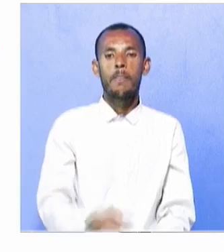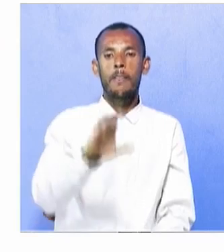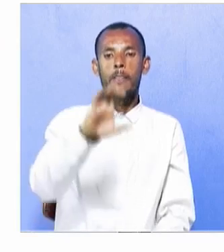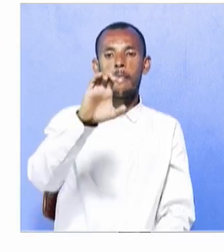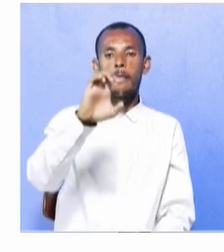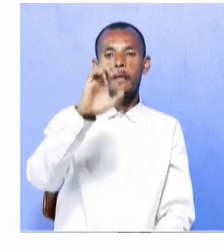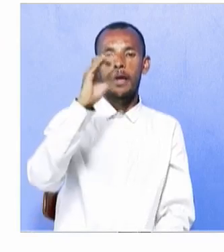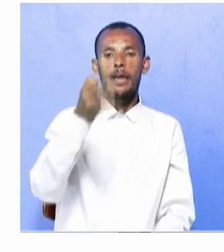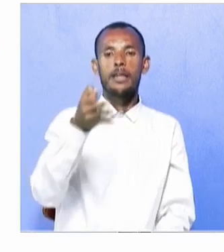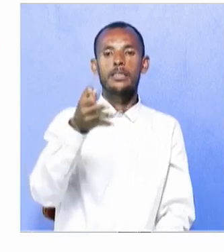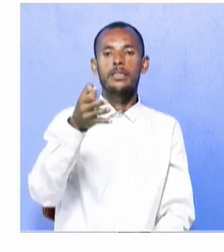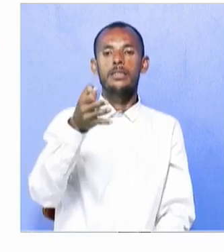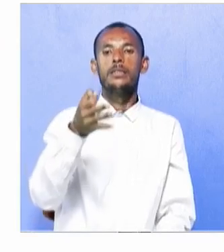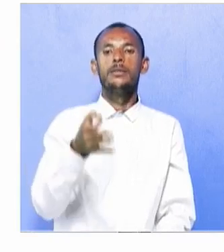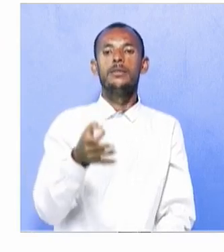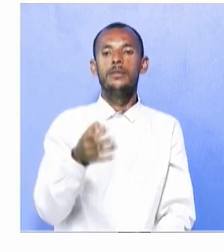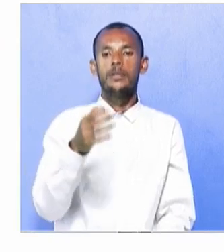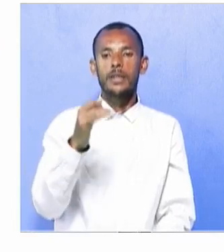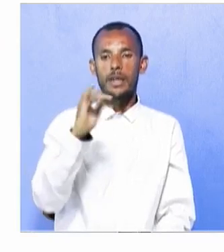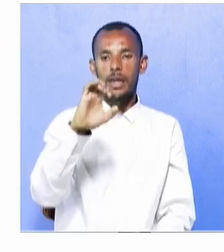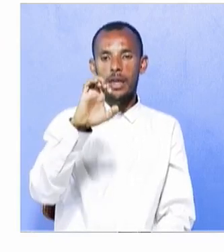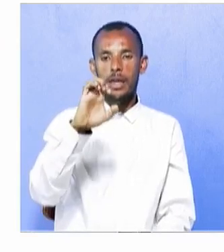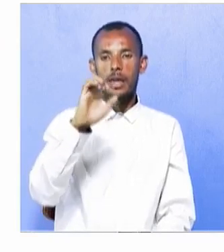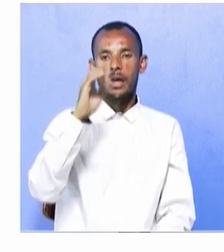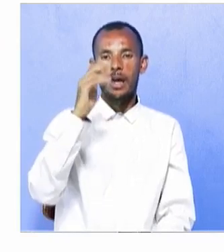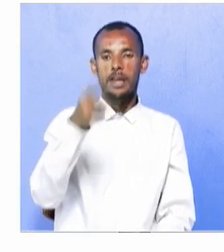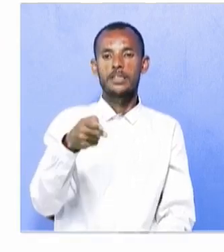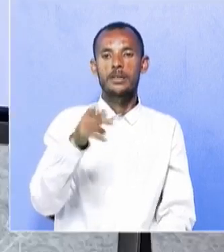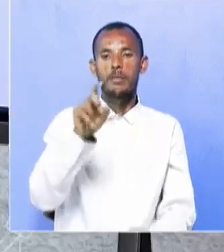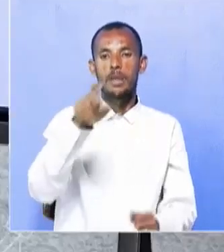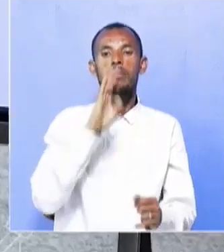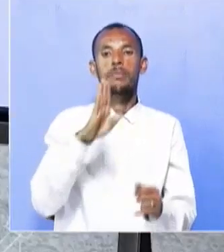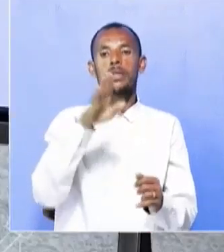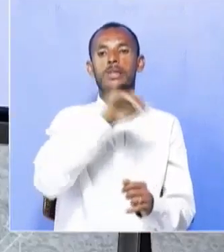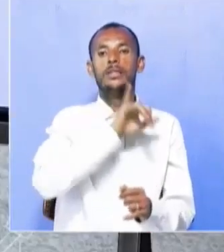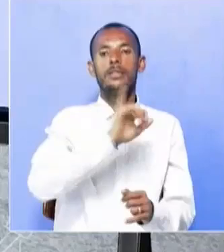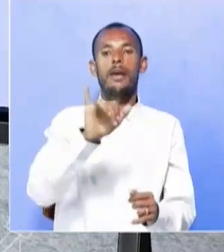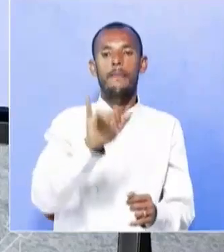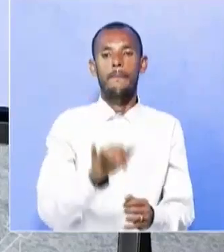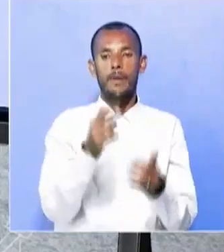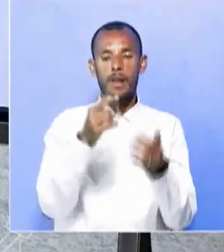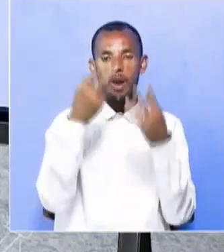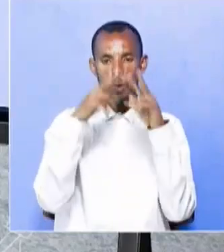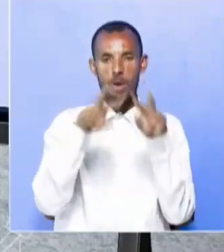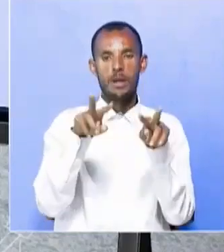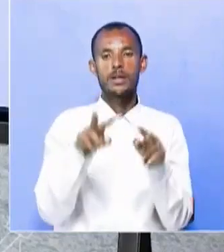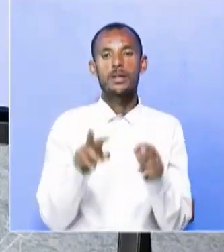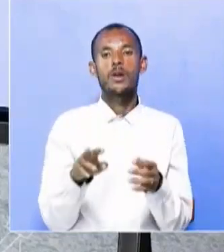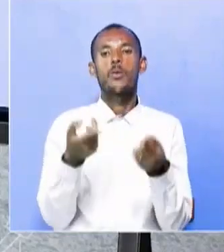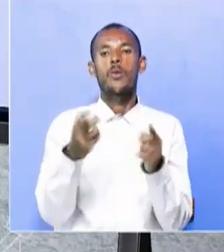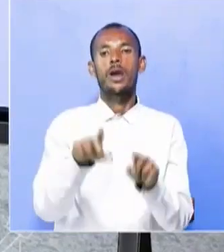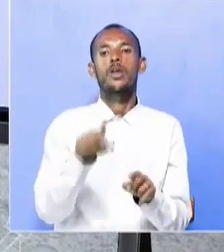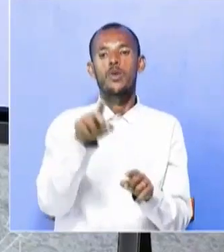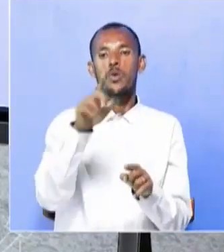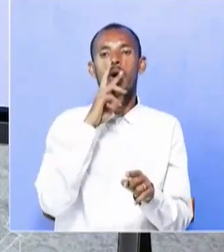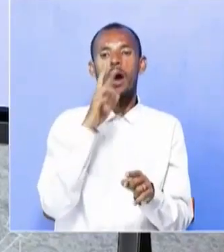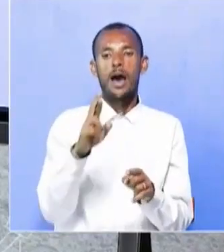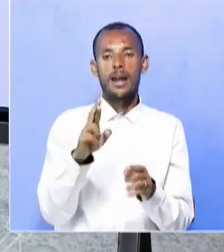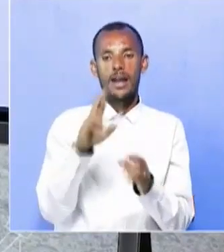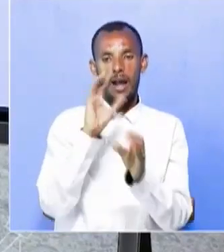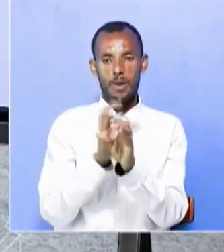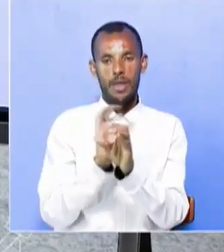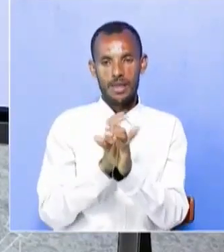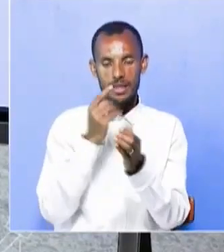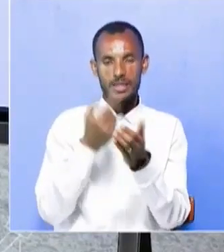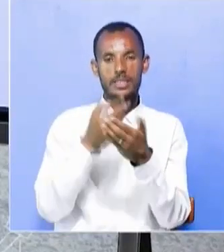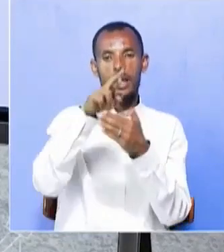EH must be the same, EH. Okay, look, whenever you are calculating